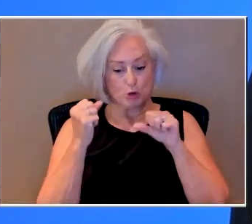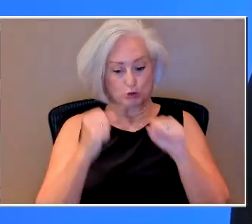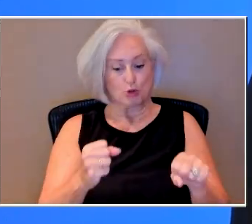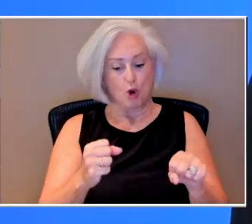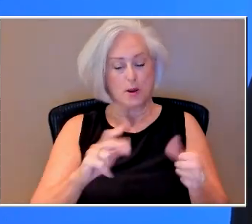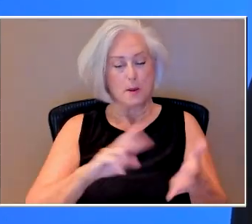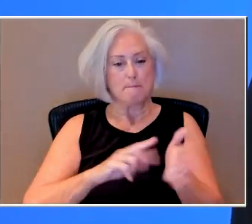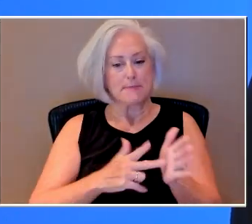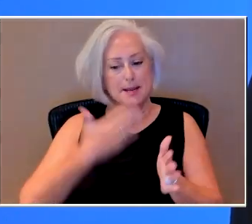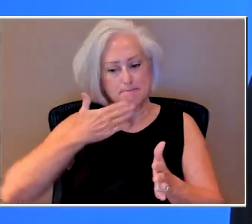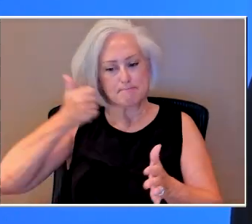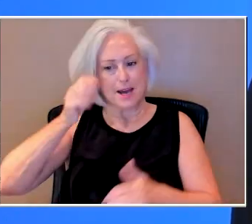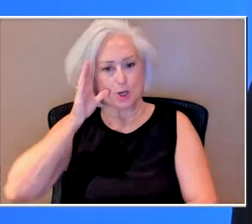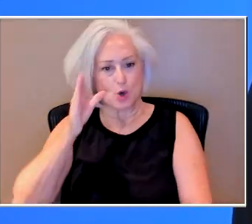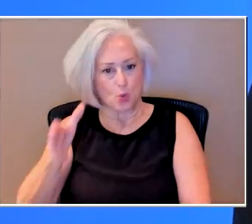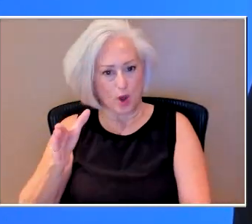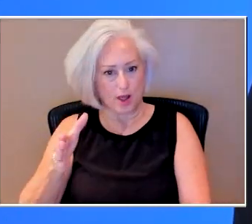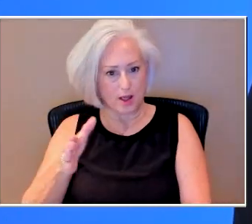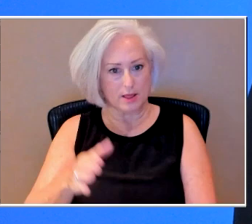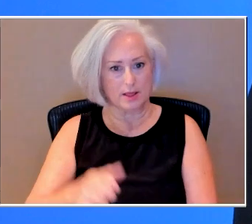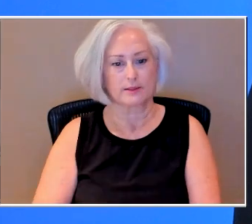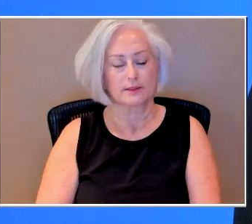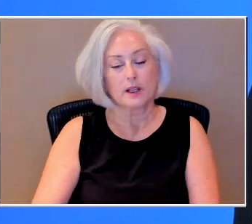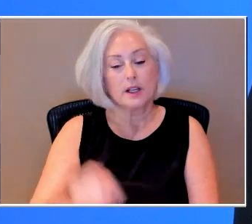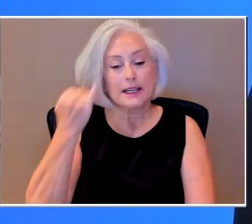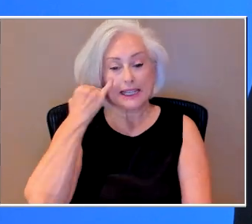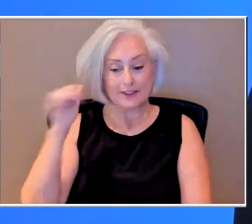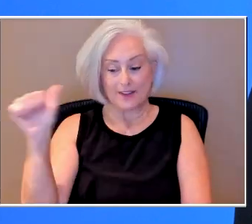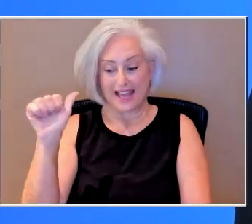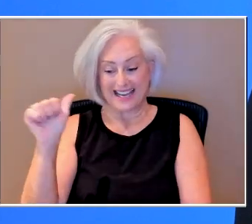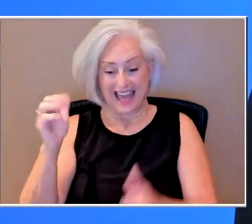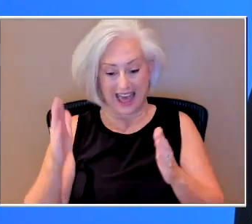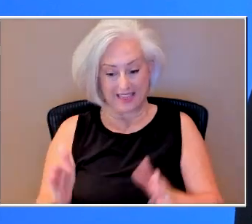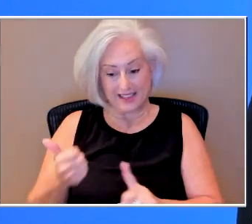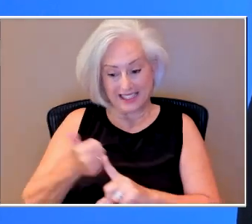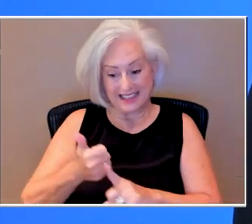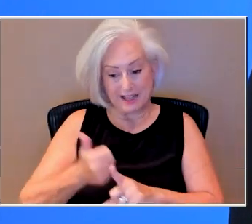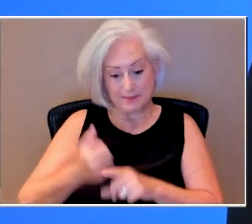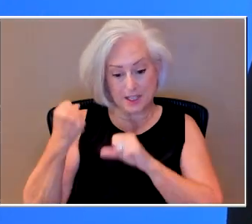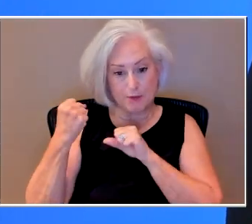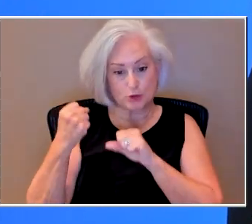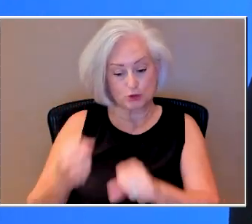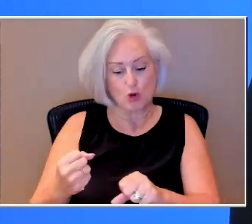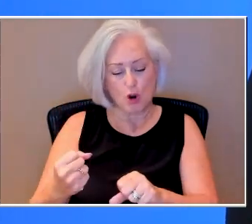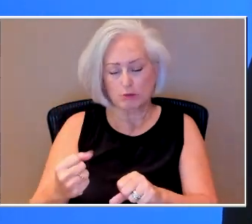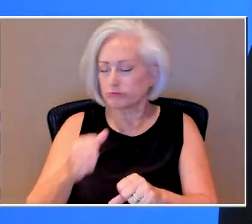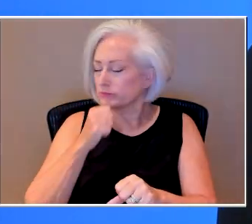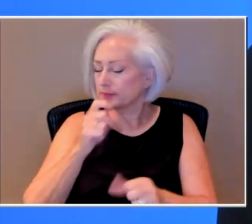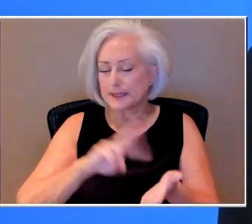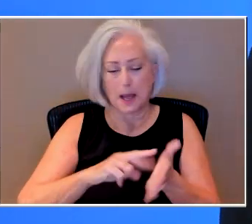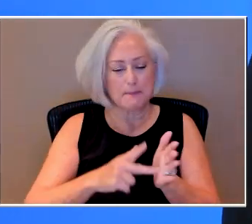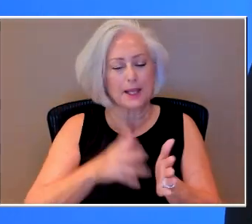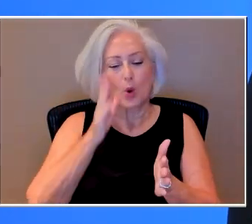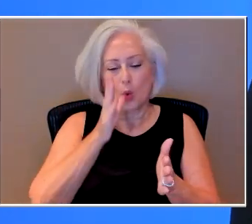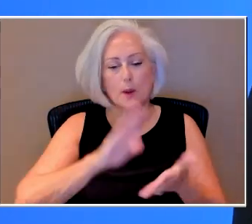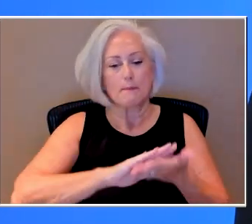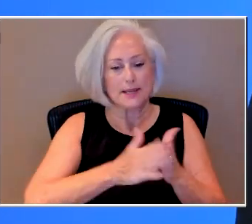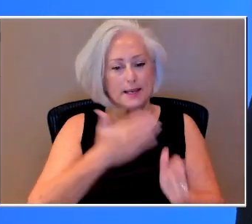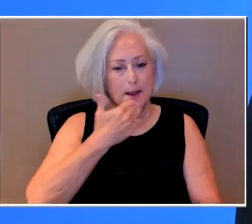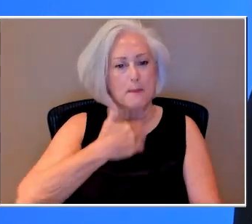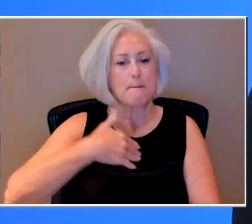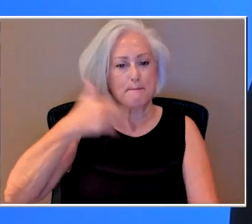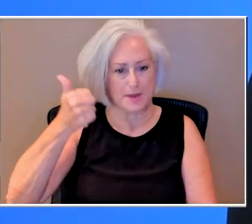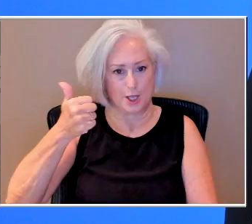Making an athlete strong does not make them better. If you build an amazing house on